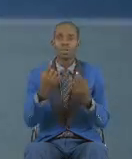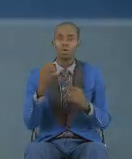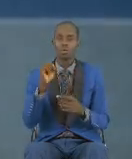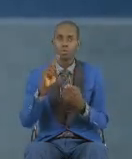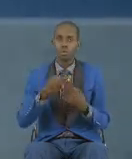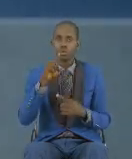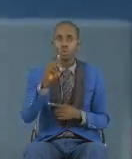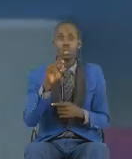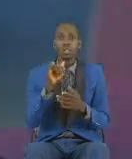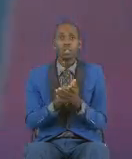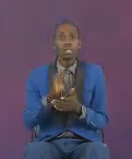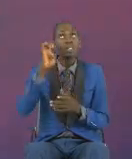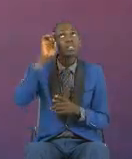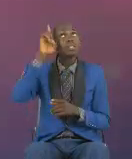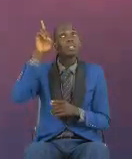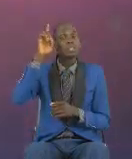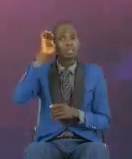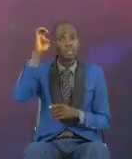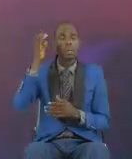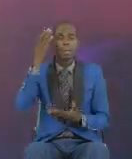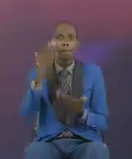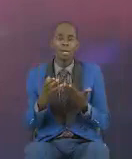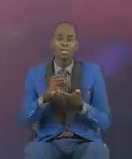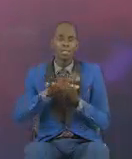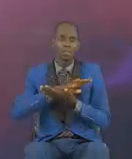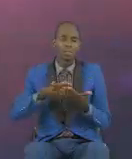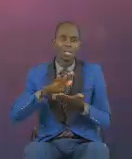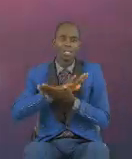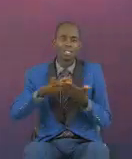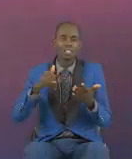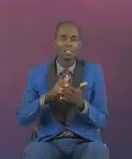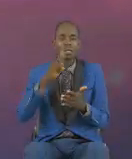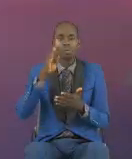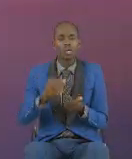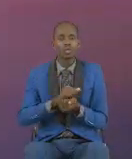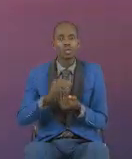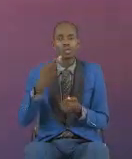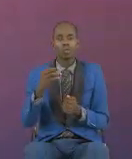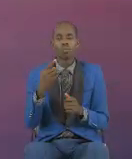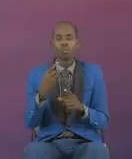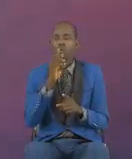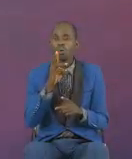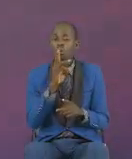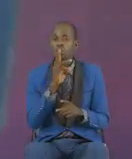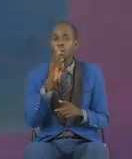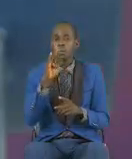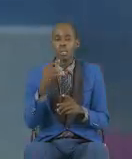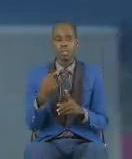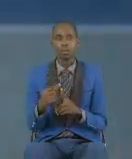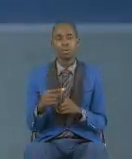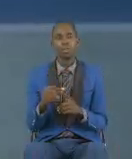he might sanctify and cleanse it with the washing of water by the word, and that he may present